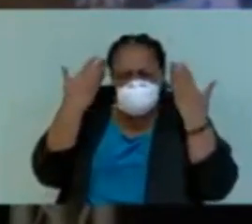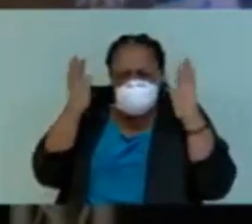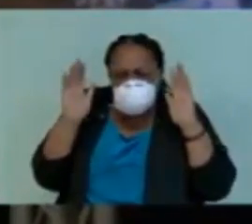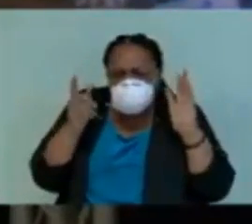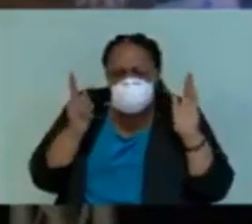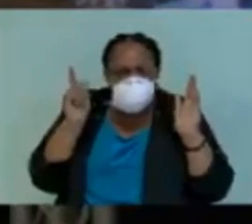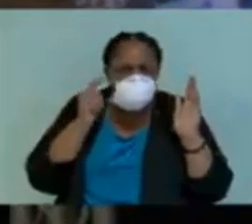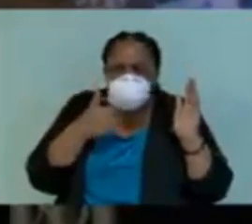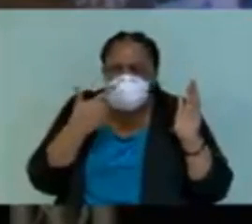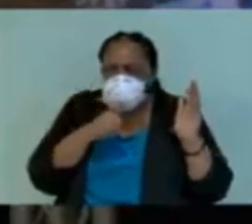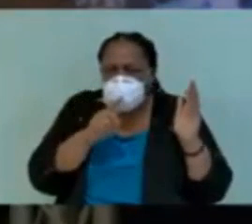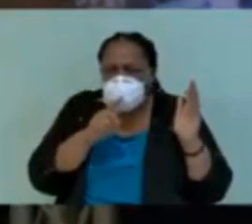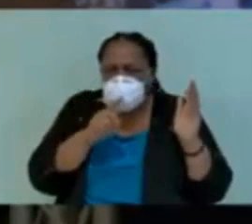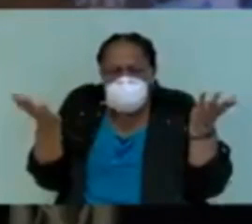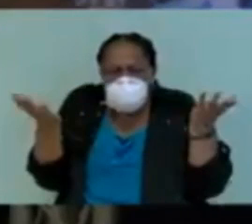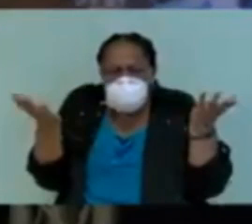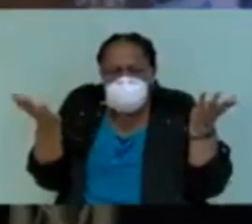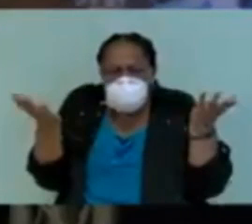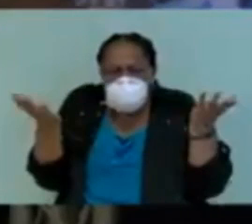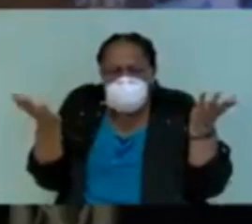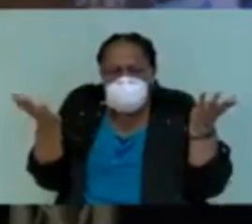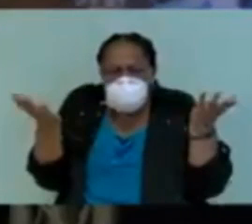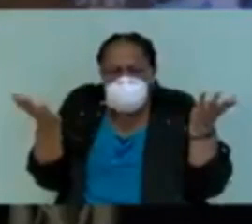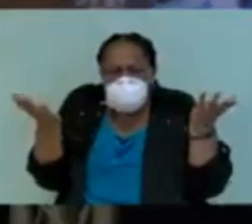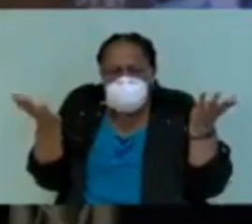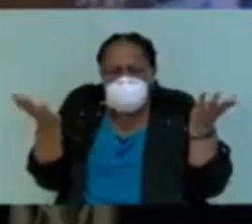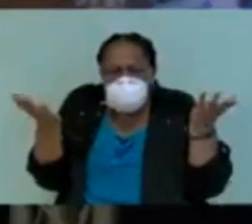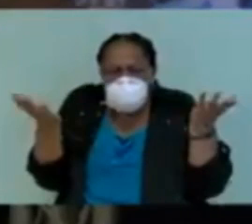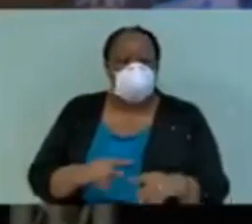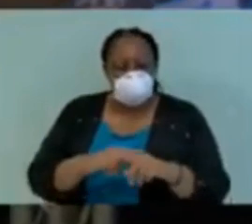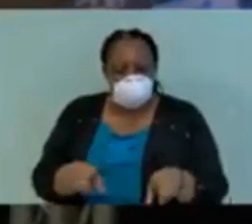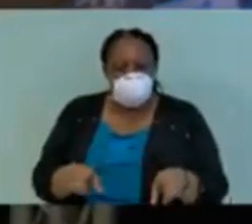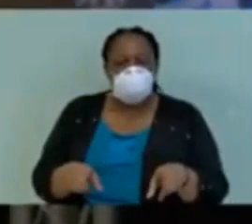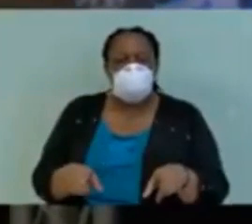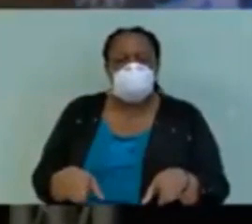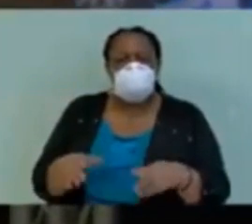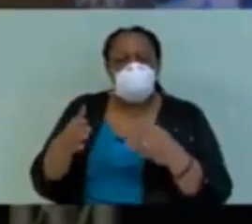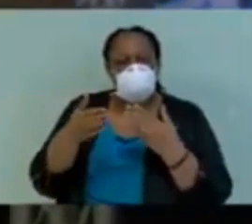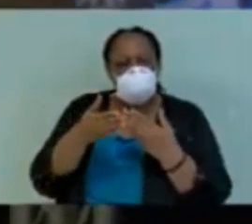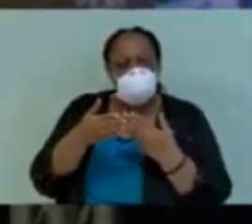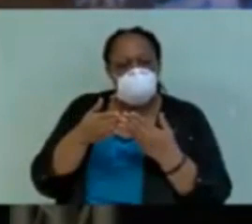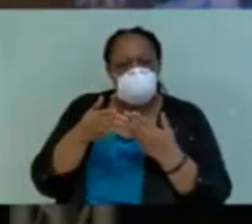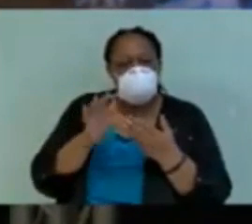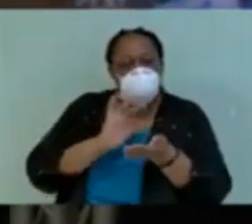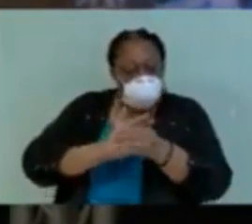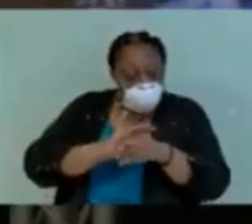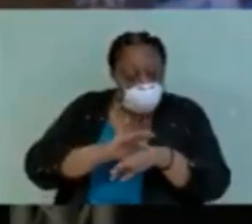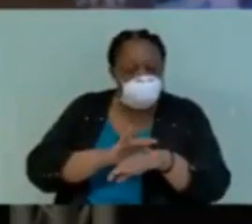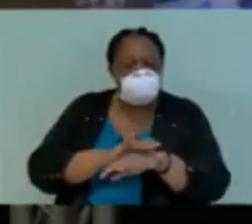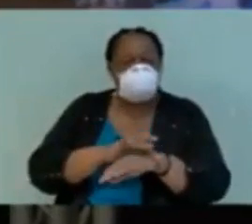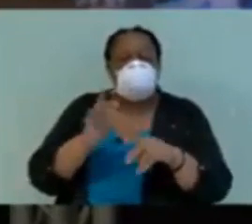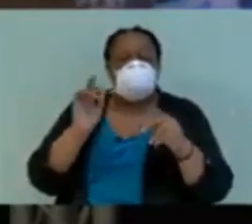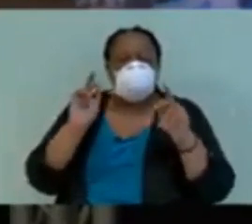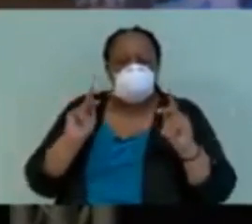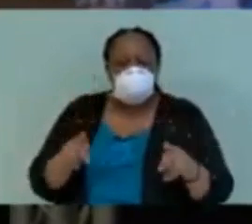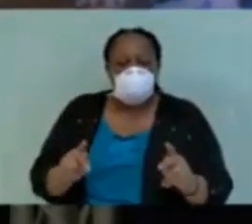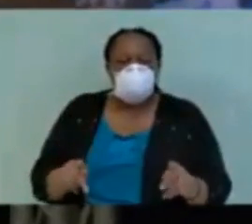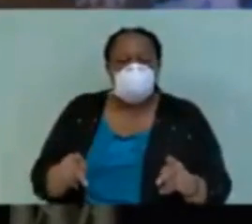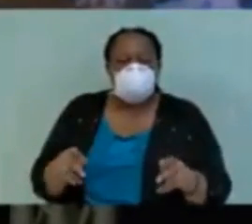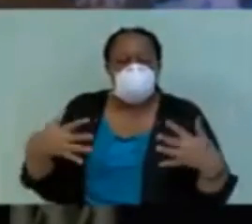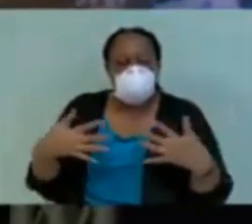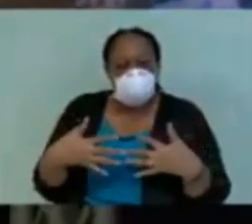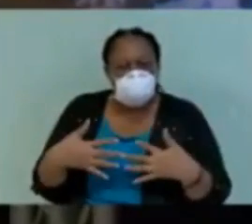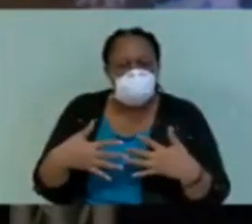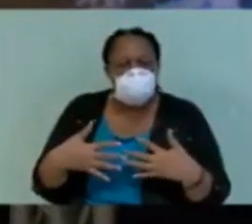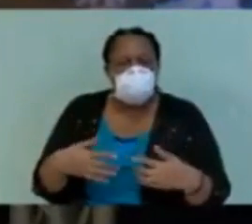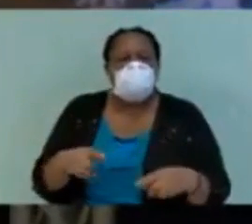to the uncertainty and also 24-hour churning of the social media platform with so much false fakes,